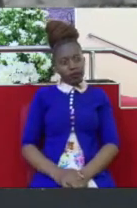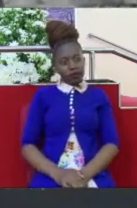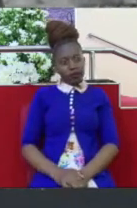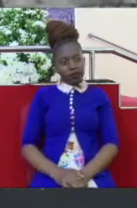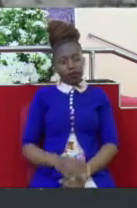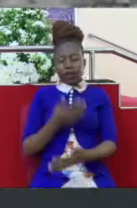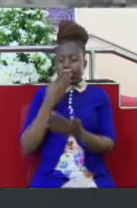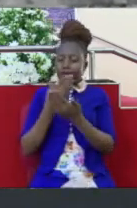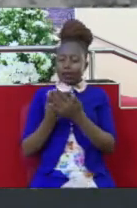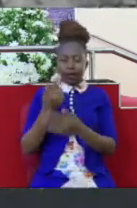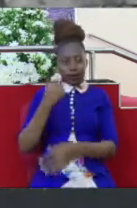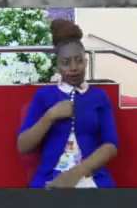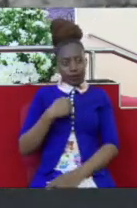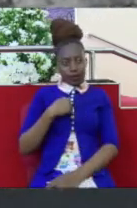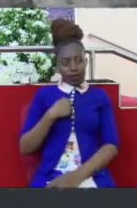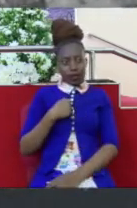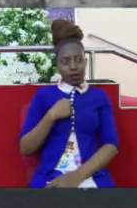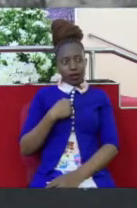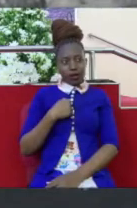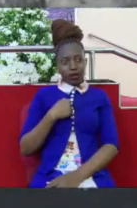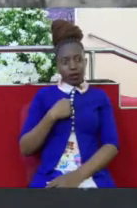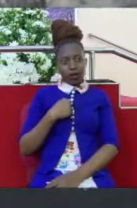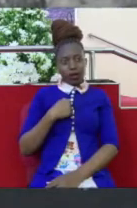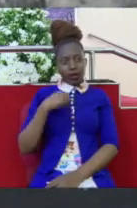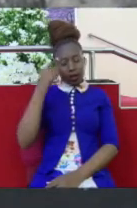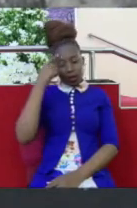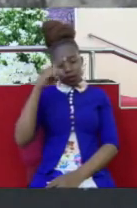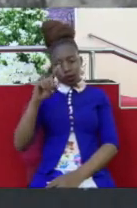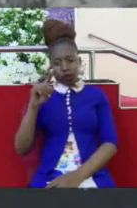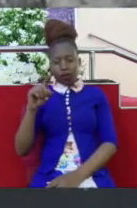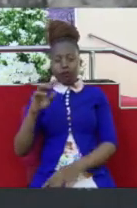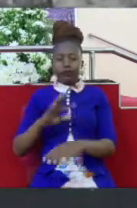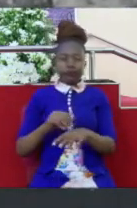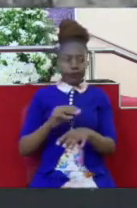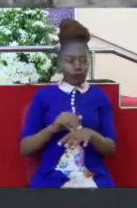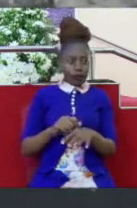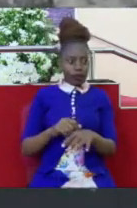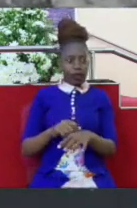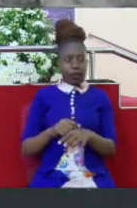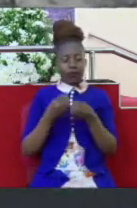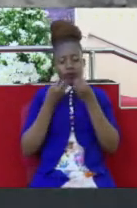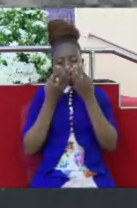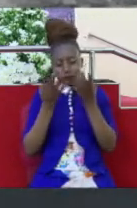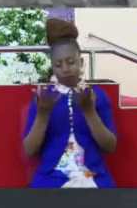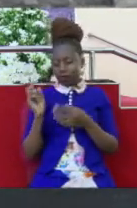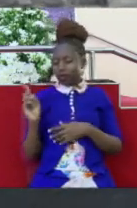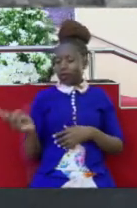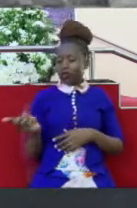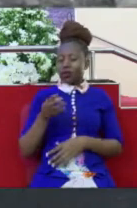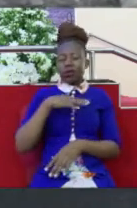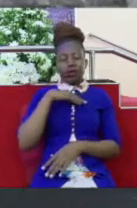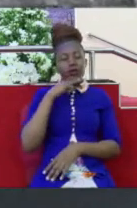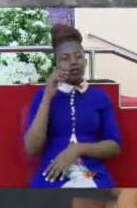Wakanishukuru mimi for bringing him to their attention. Kwa kuwapelekea ujumbe ya kwamba yeye hashafariki. They collected